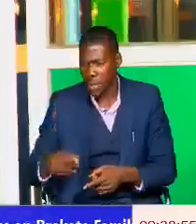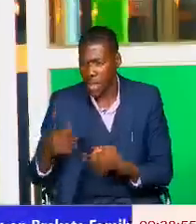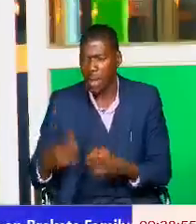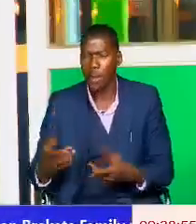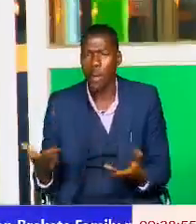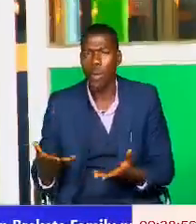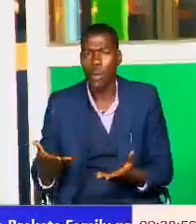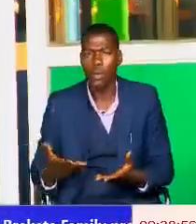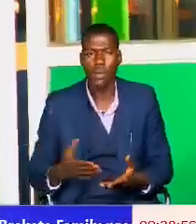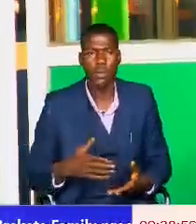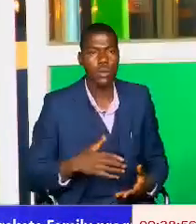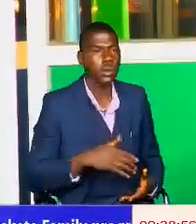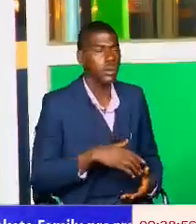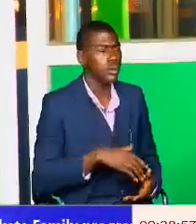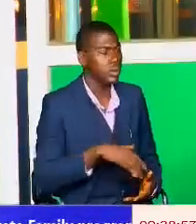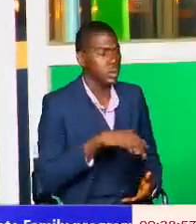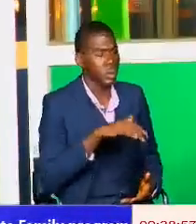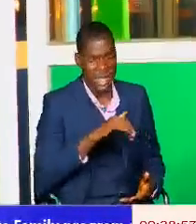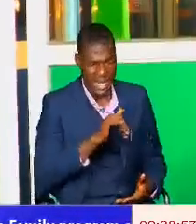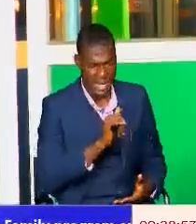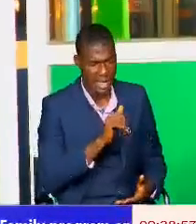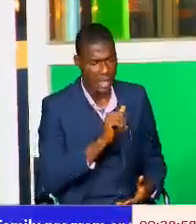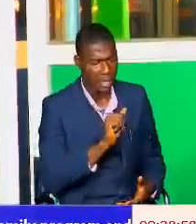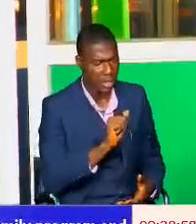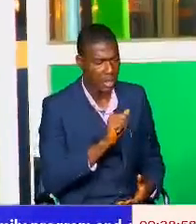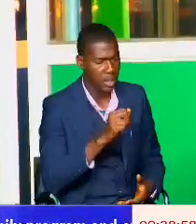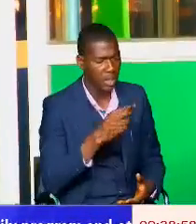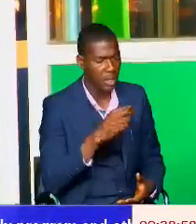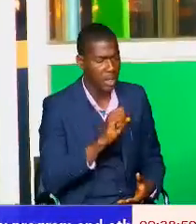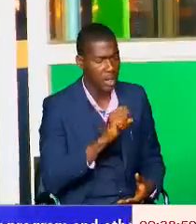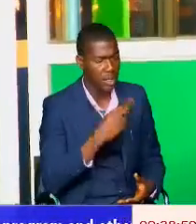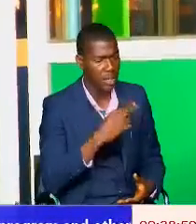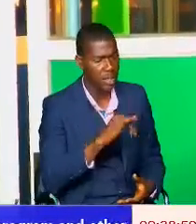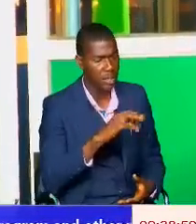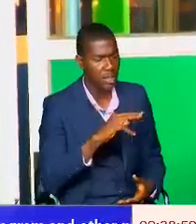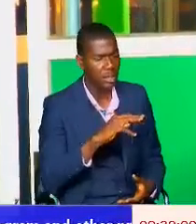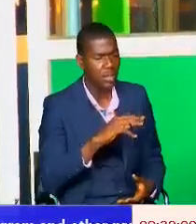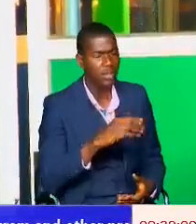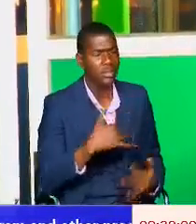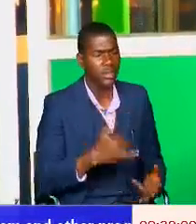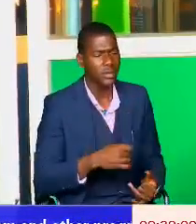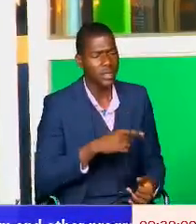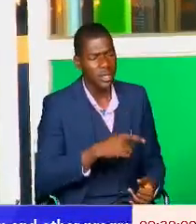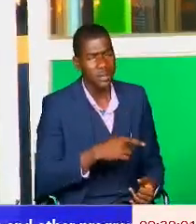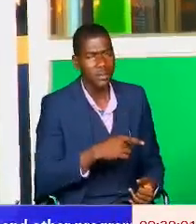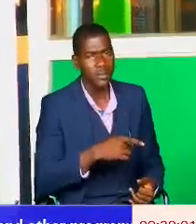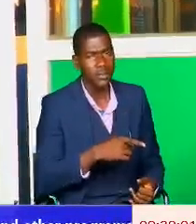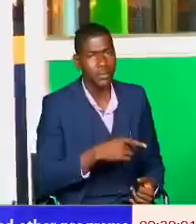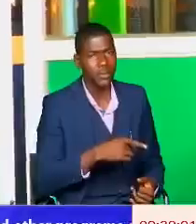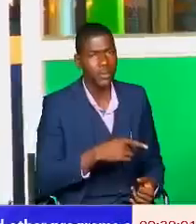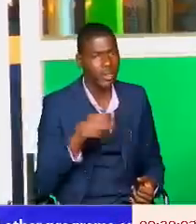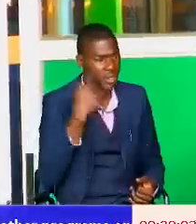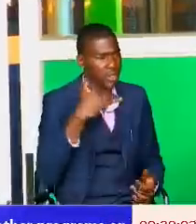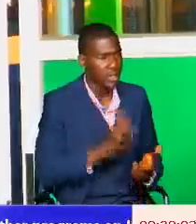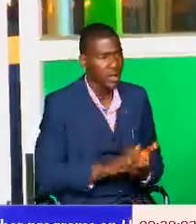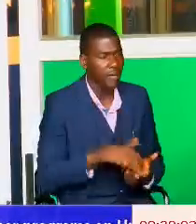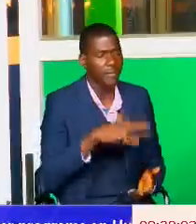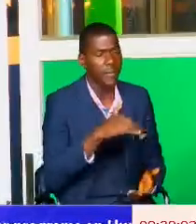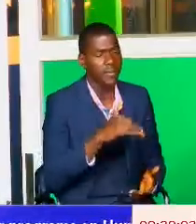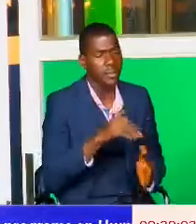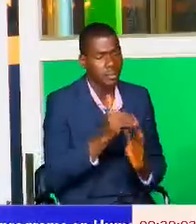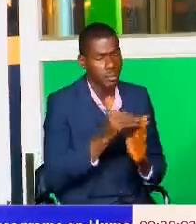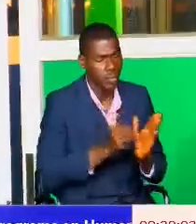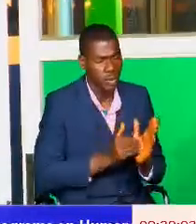situation. Yashim. This is his own peculiar situation. He was expecting 15 million from Federal Mortgage